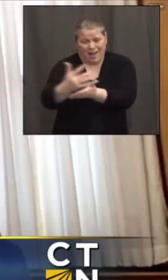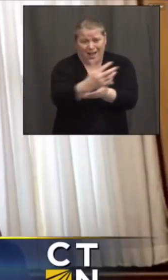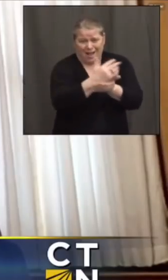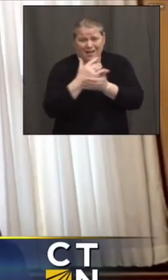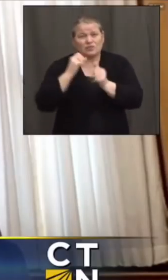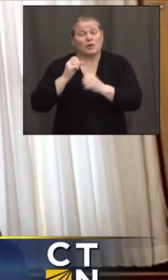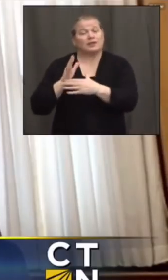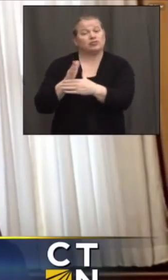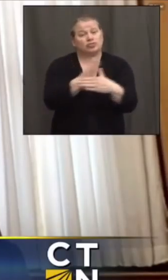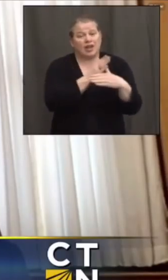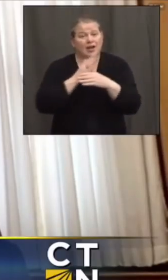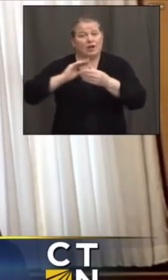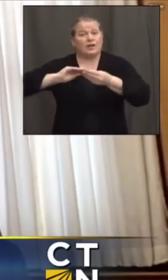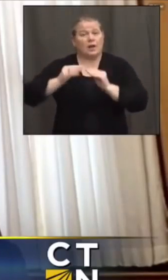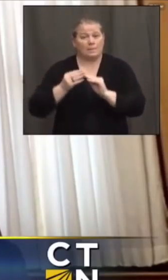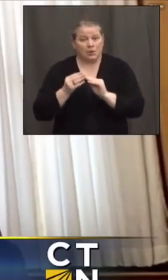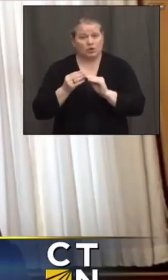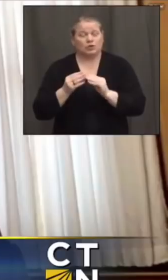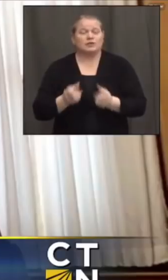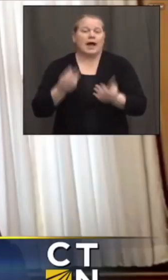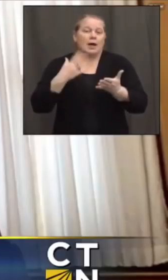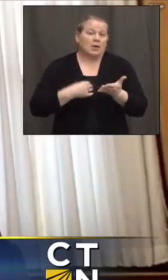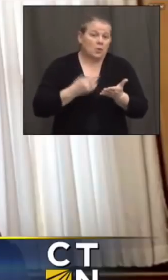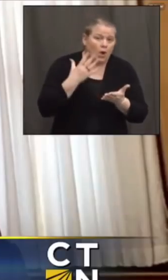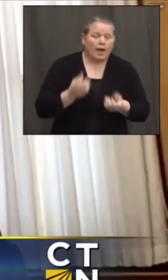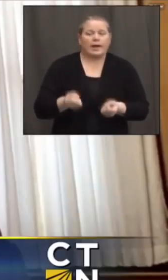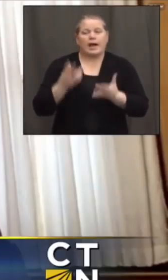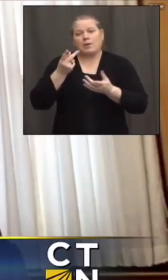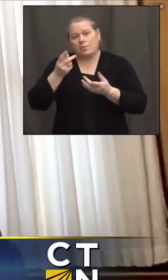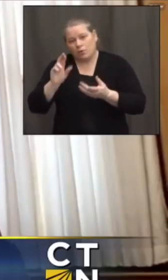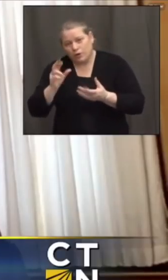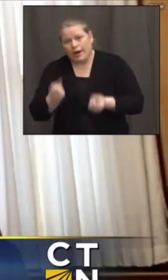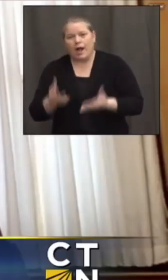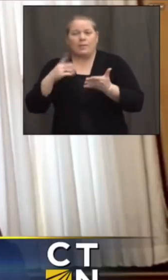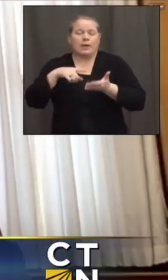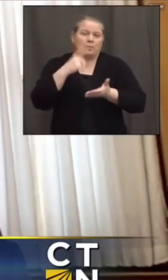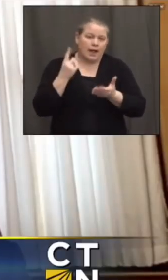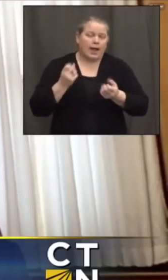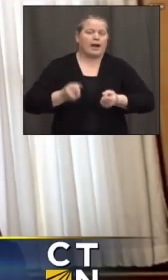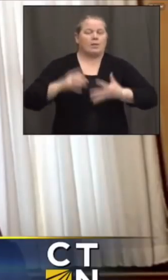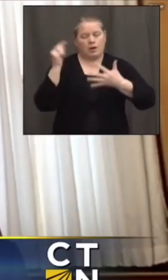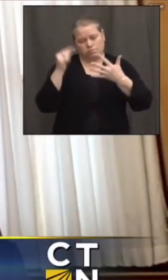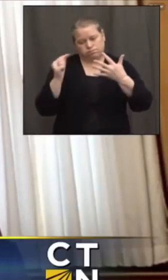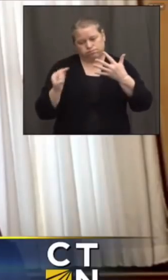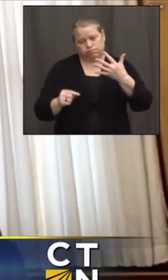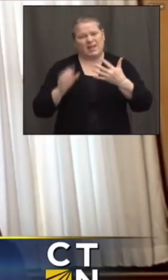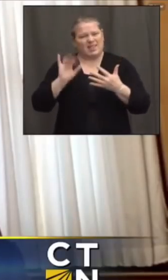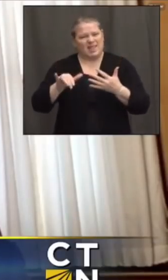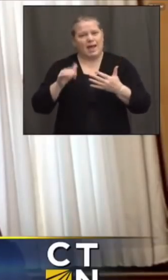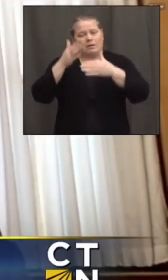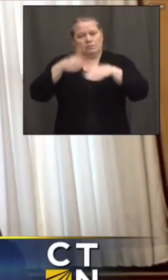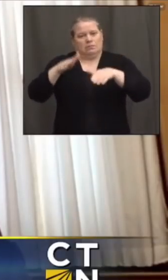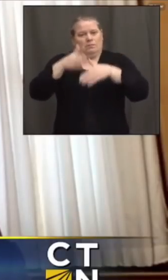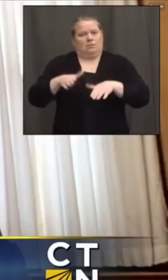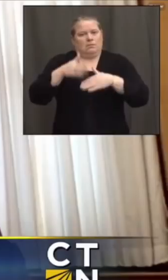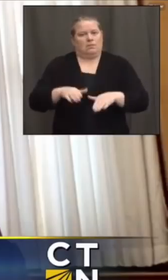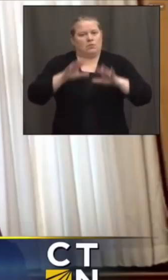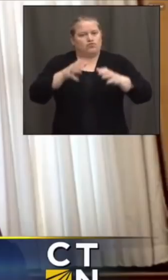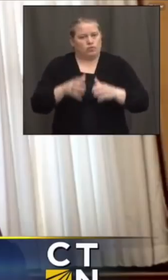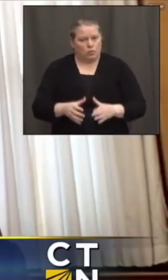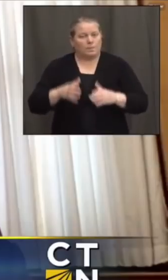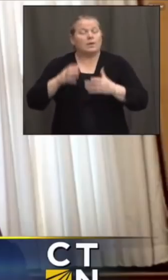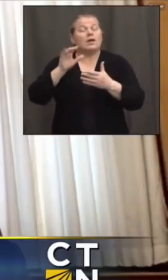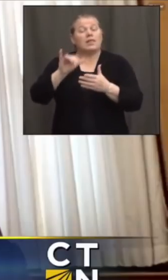want to share it as quickly as we can. I think it'll be a very important lens into how we're doing as a state, as the governor said,